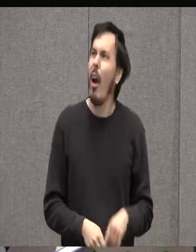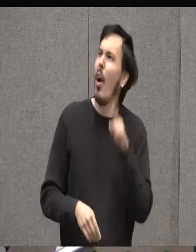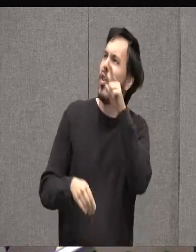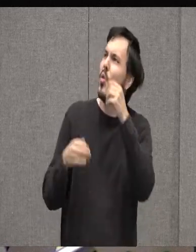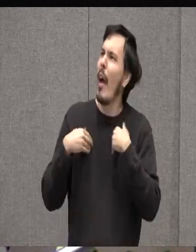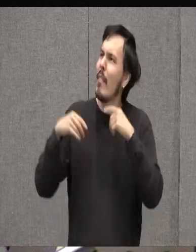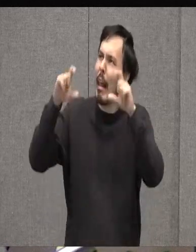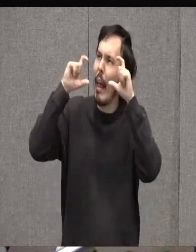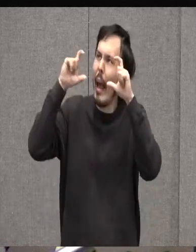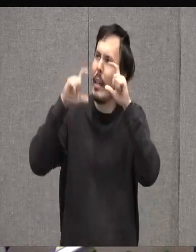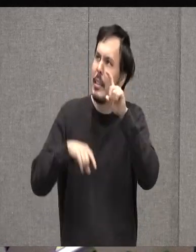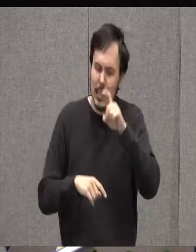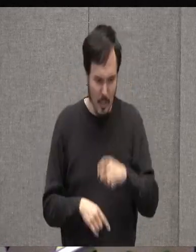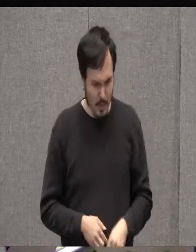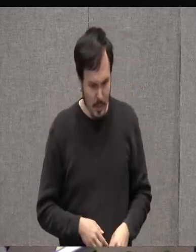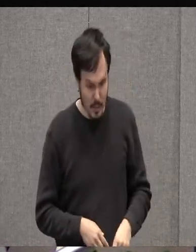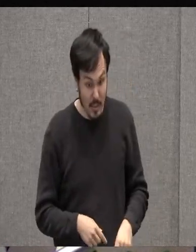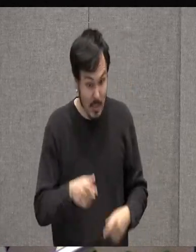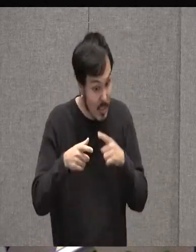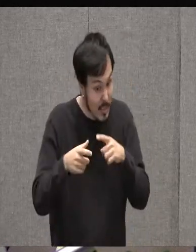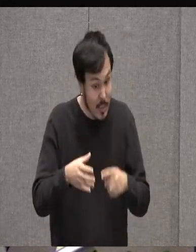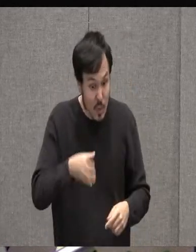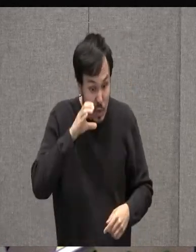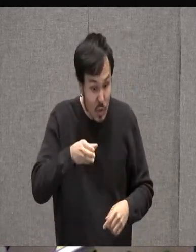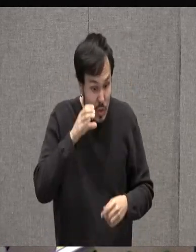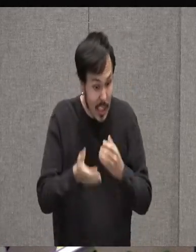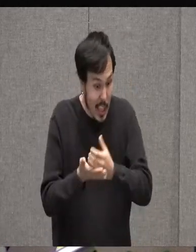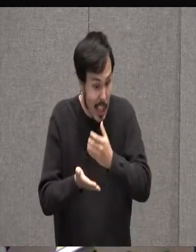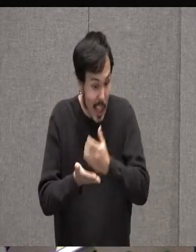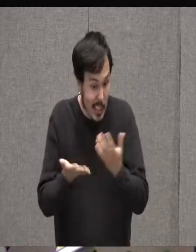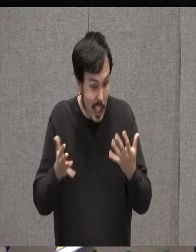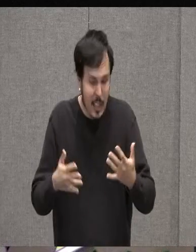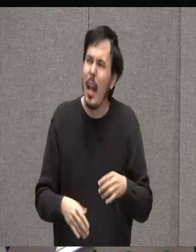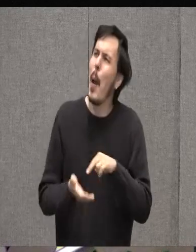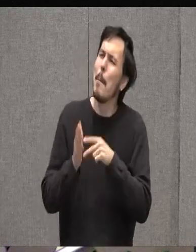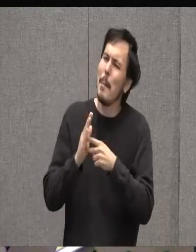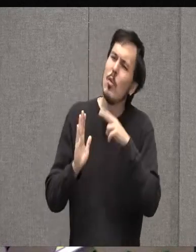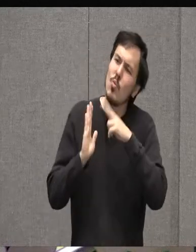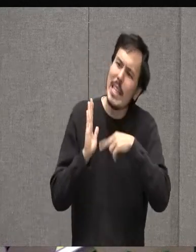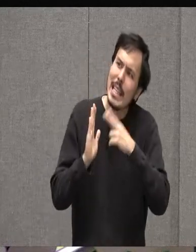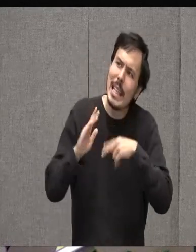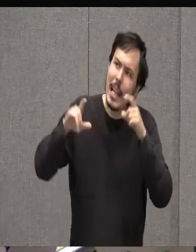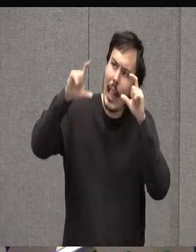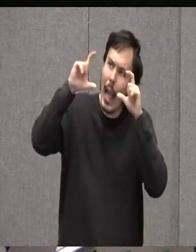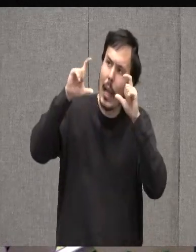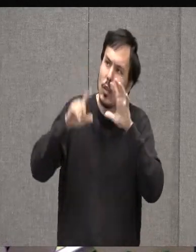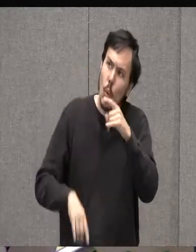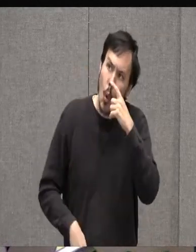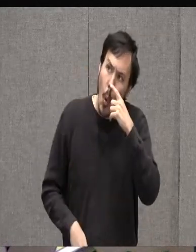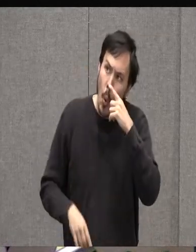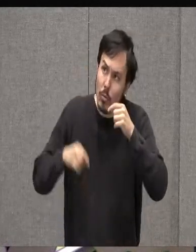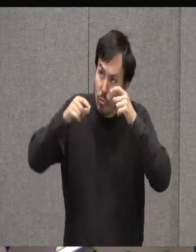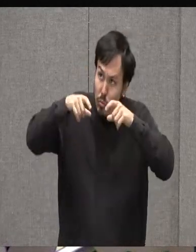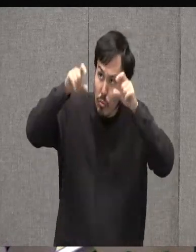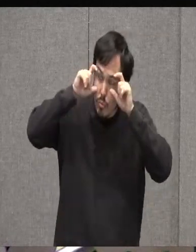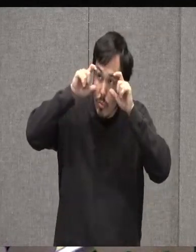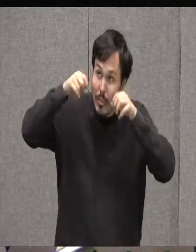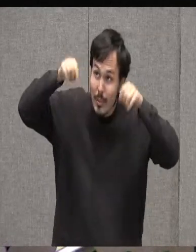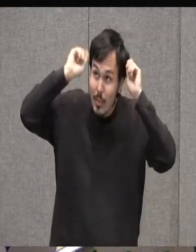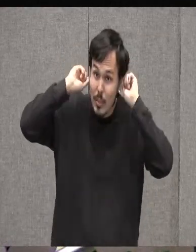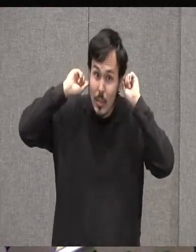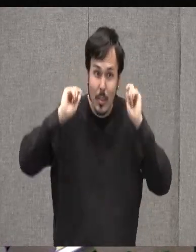No, it's Jim. Did you come up a beanstalk? Said the giant. I came up some sort of plant, said Jim. It's that